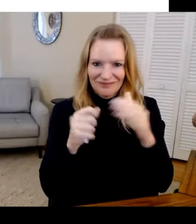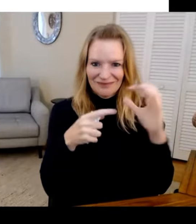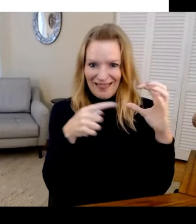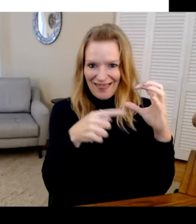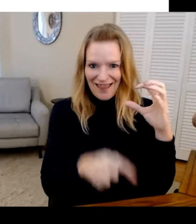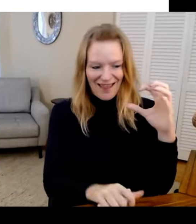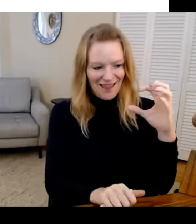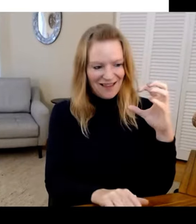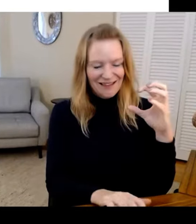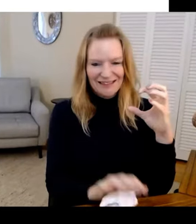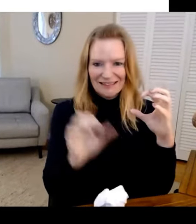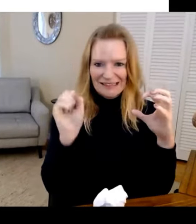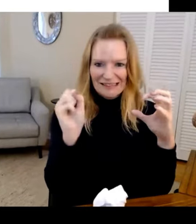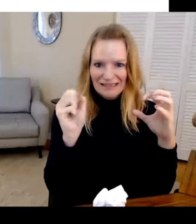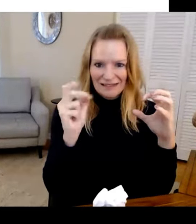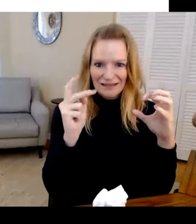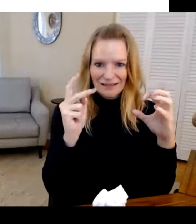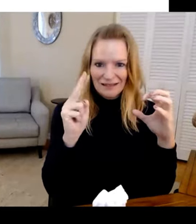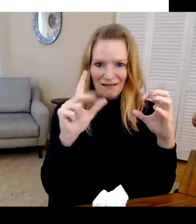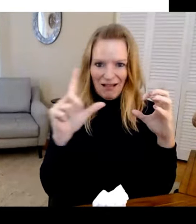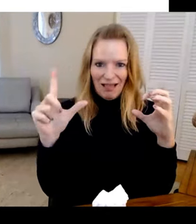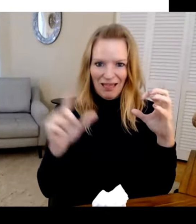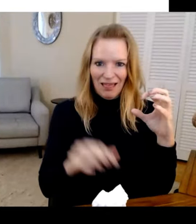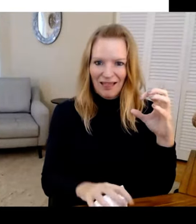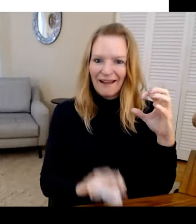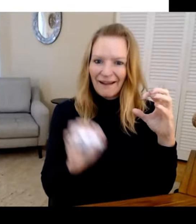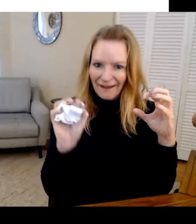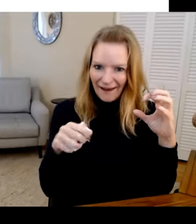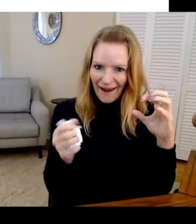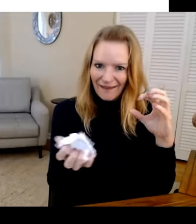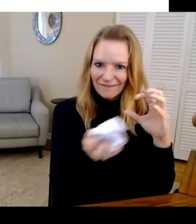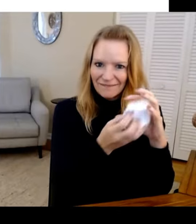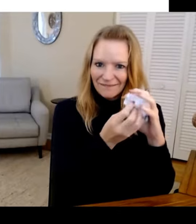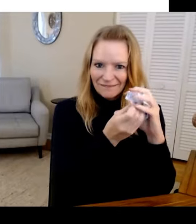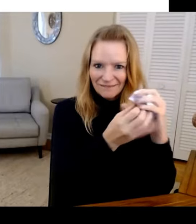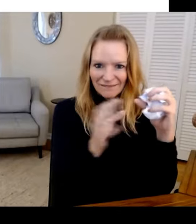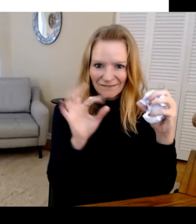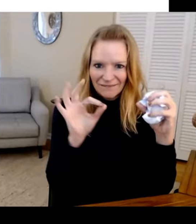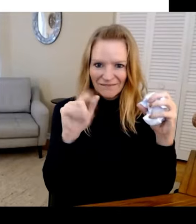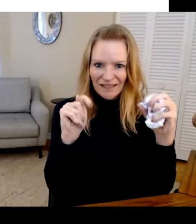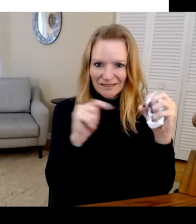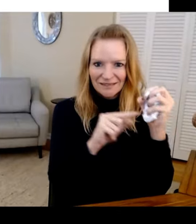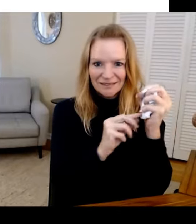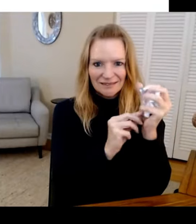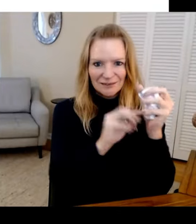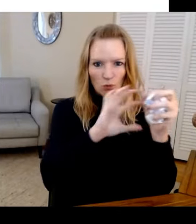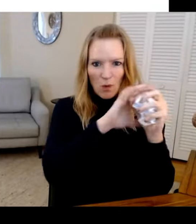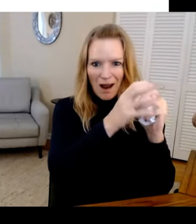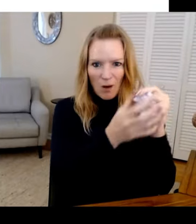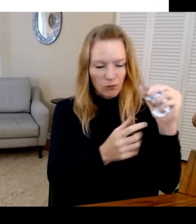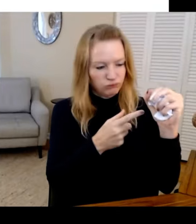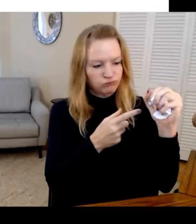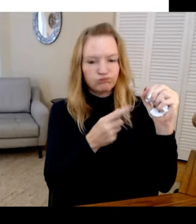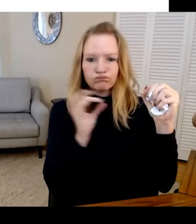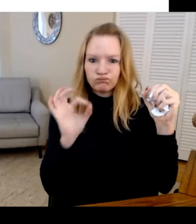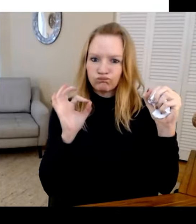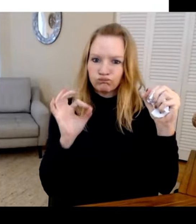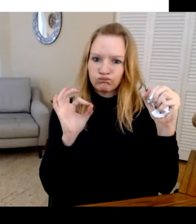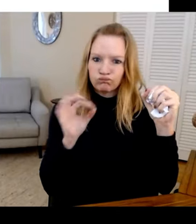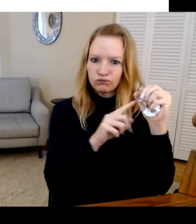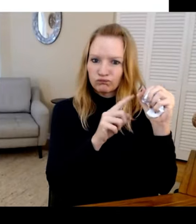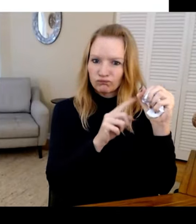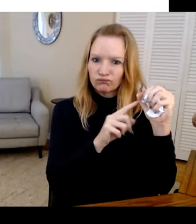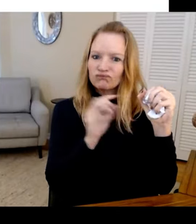and I crumple it up, imagine what happens. So say I have my skull. Can the brain fit back into